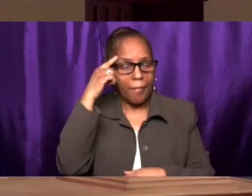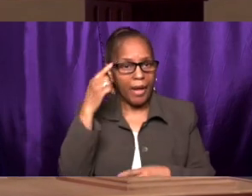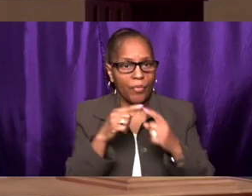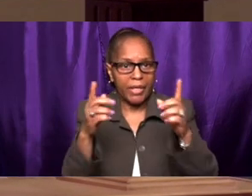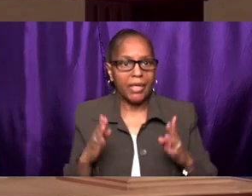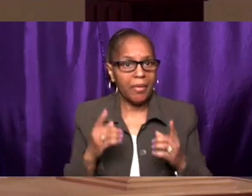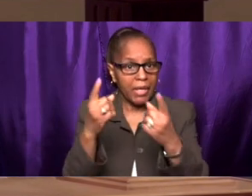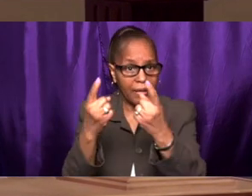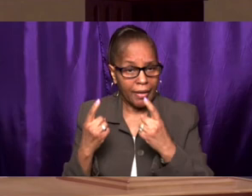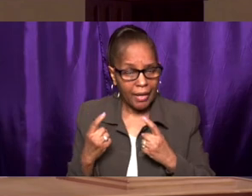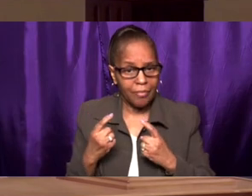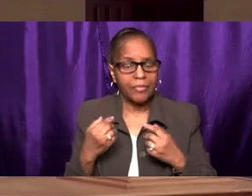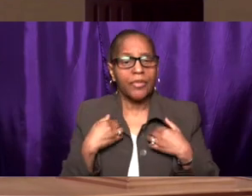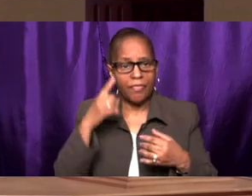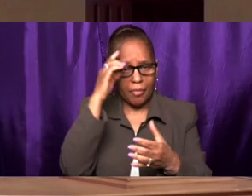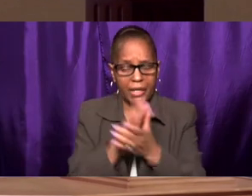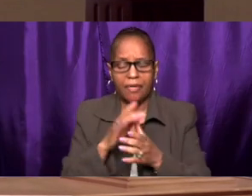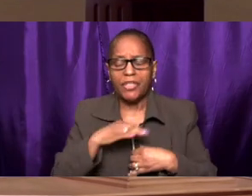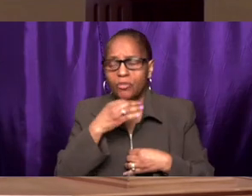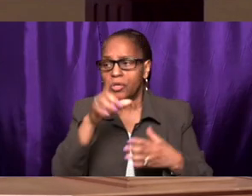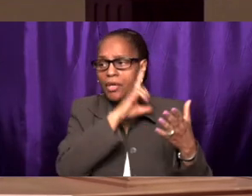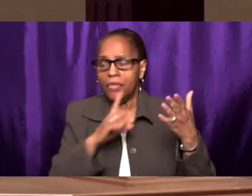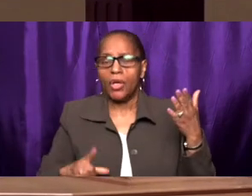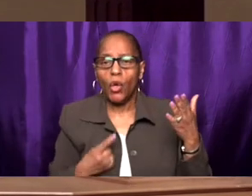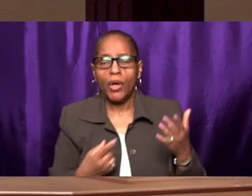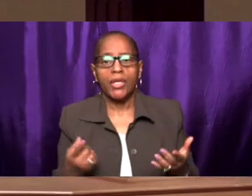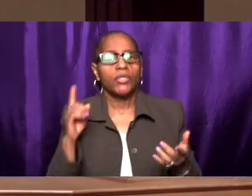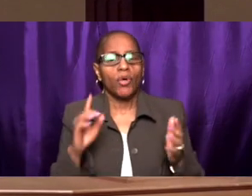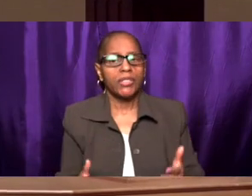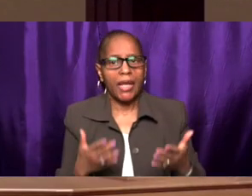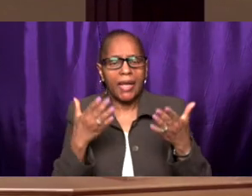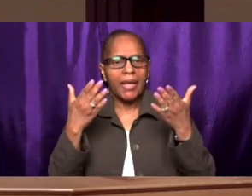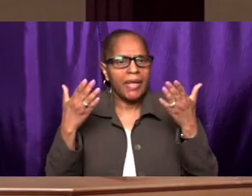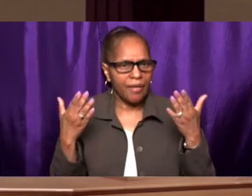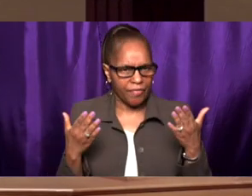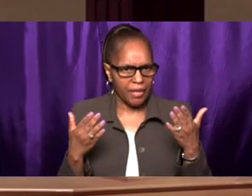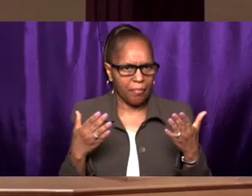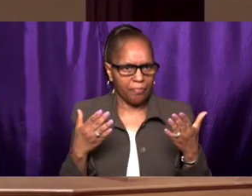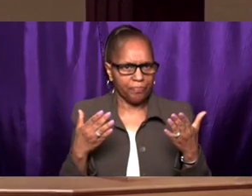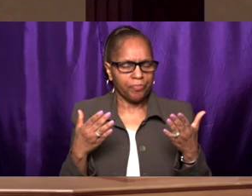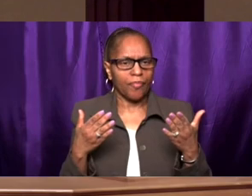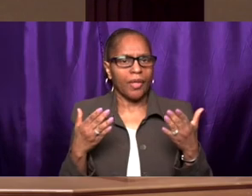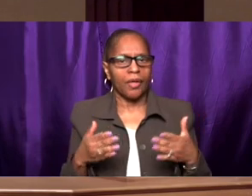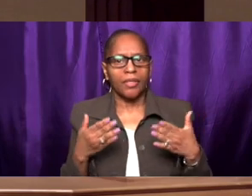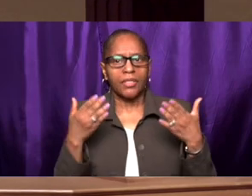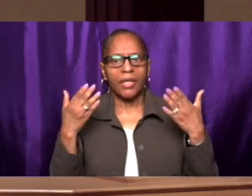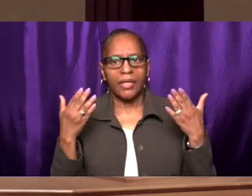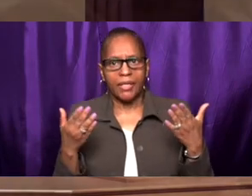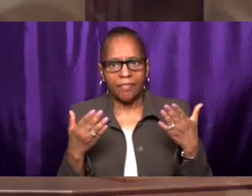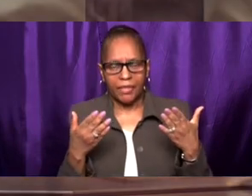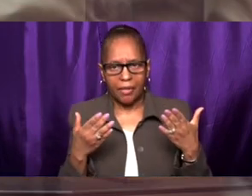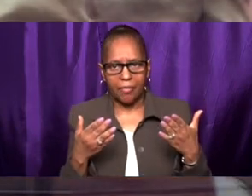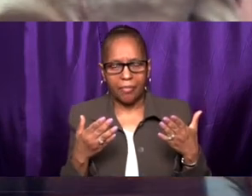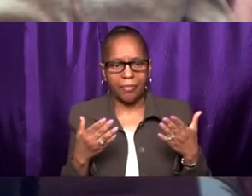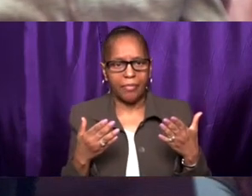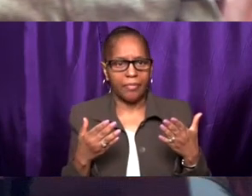flood, you've got to believe that the Spirit of the Lord is going to lift up a standard again.